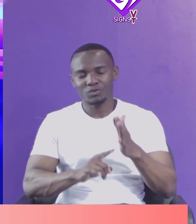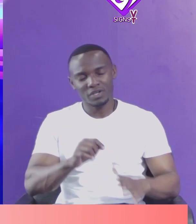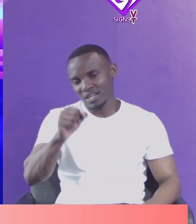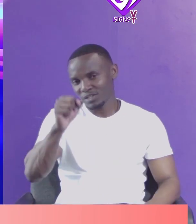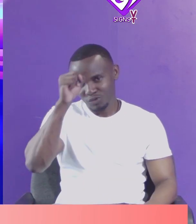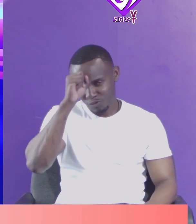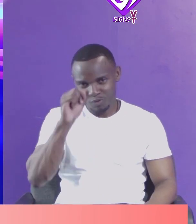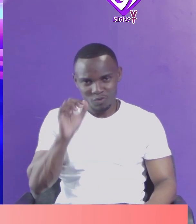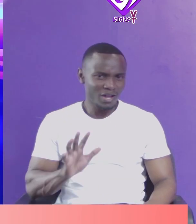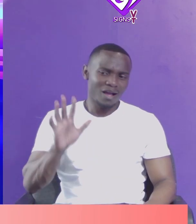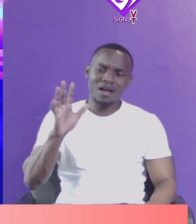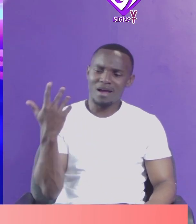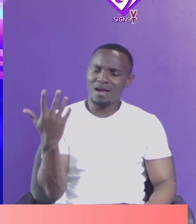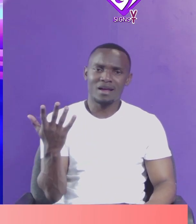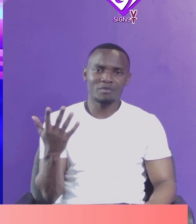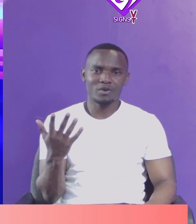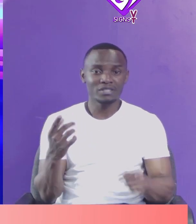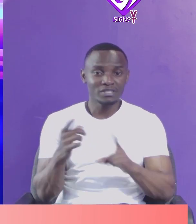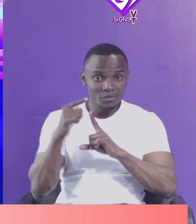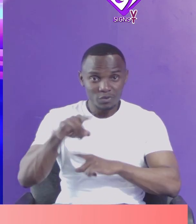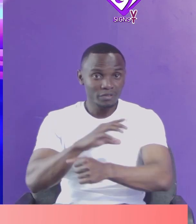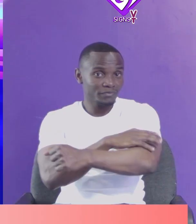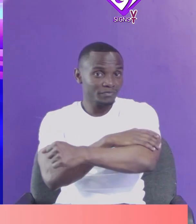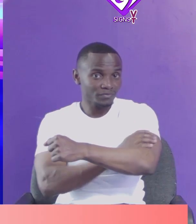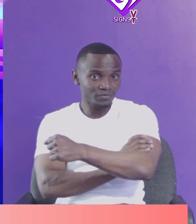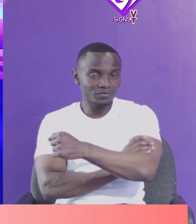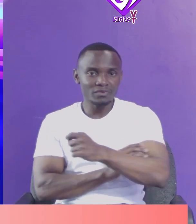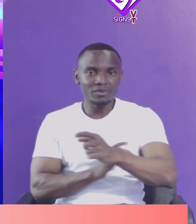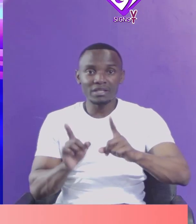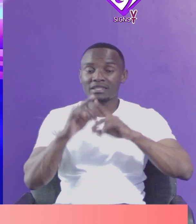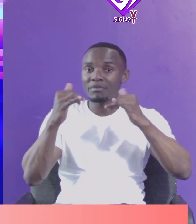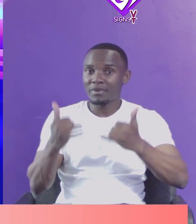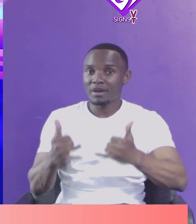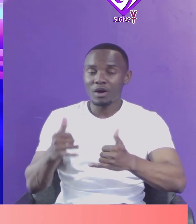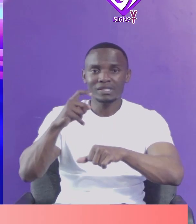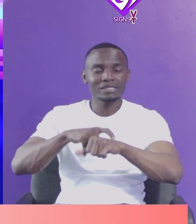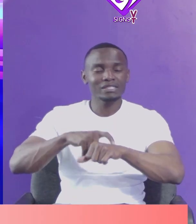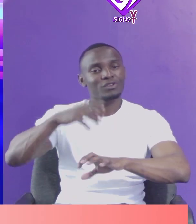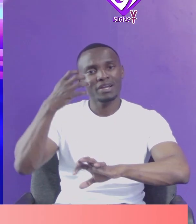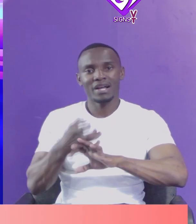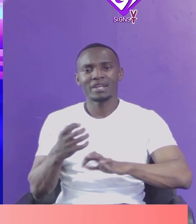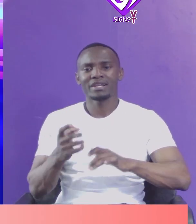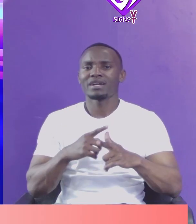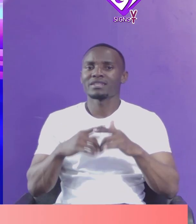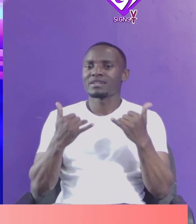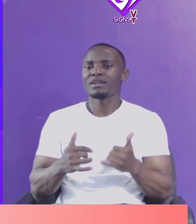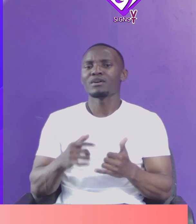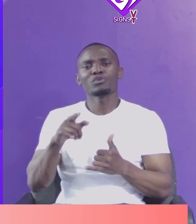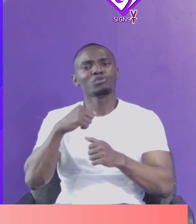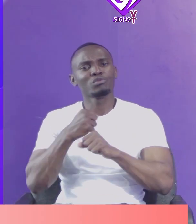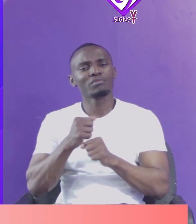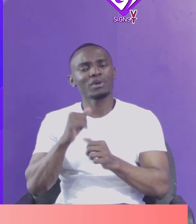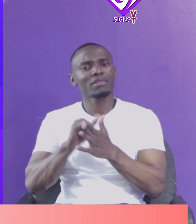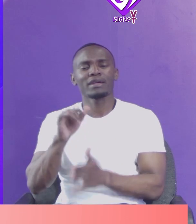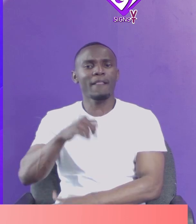have. You know really well with the captain, you are undergoing a really, really tough period, right? And then you make such a mistake